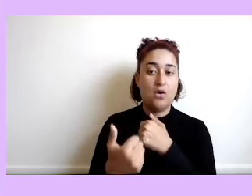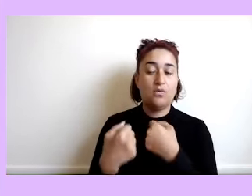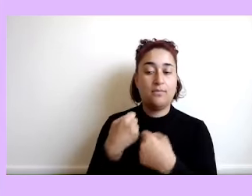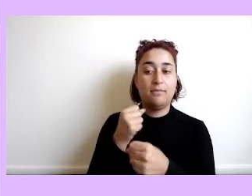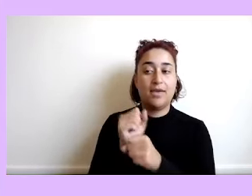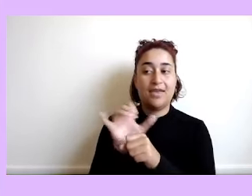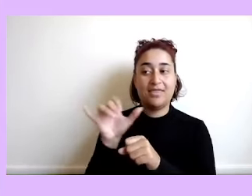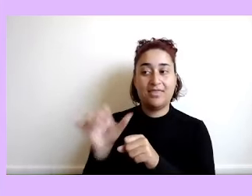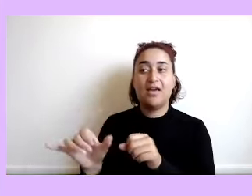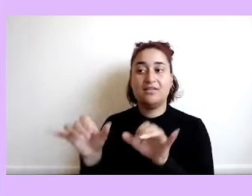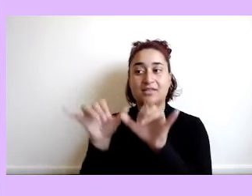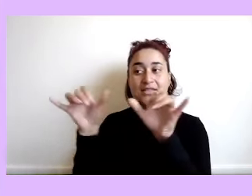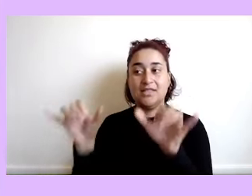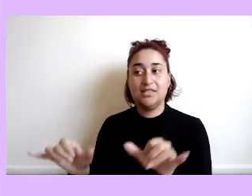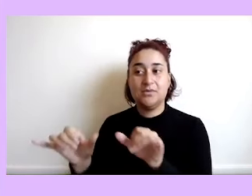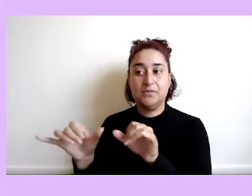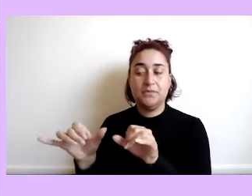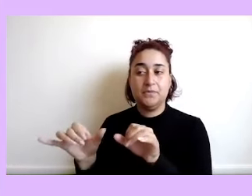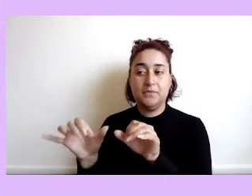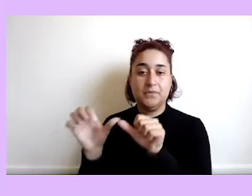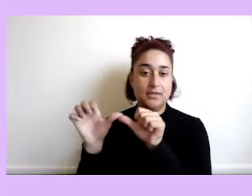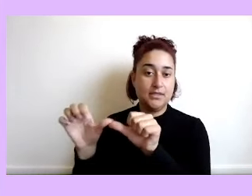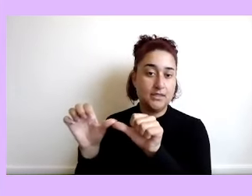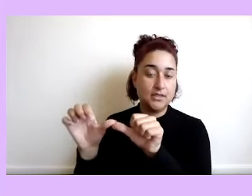sustainable in a way that